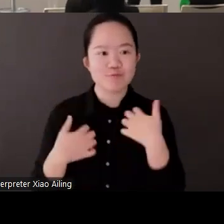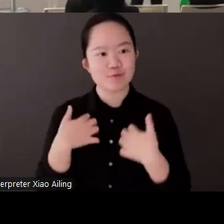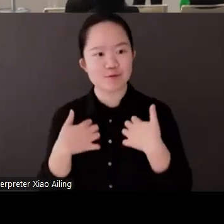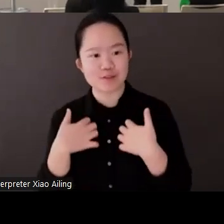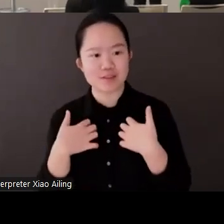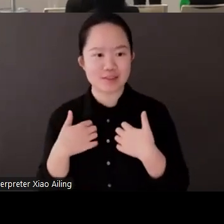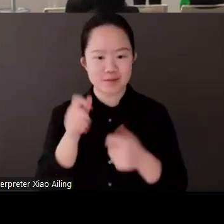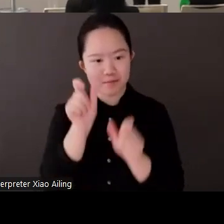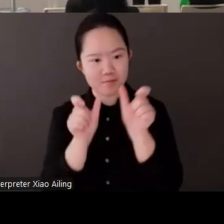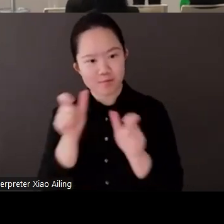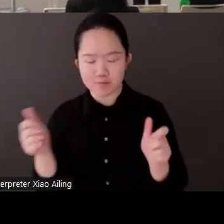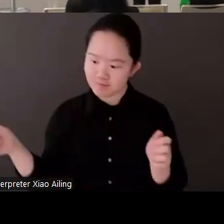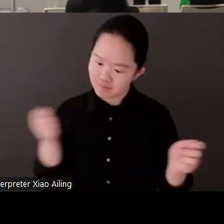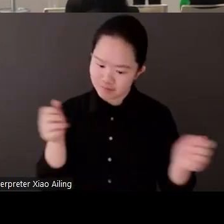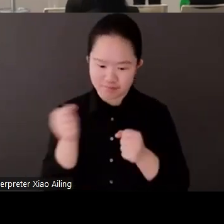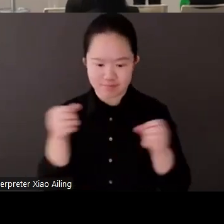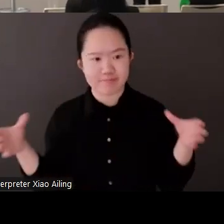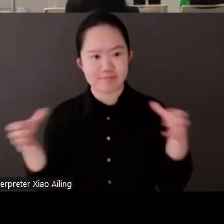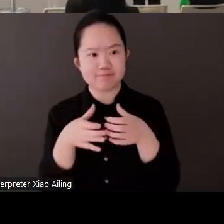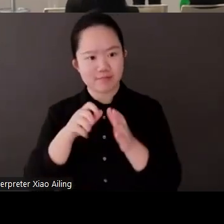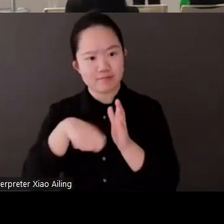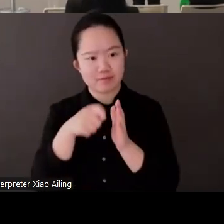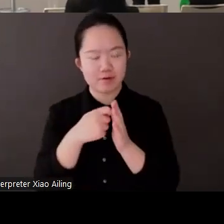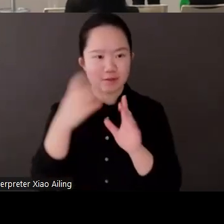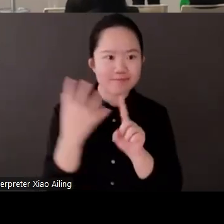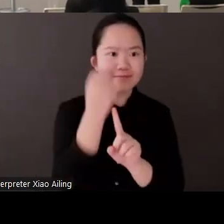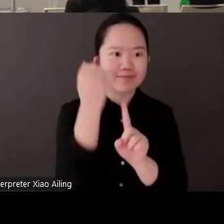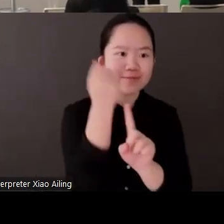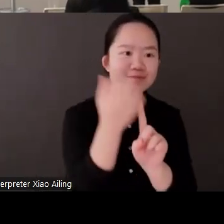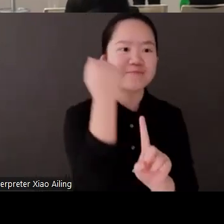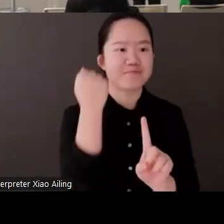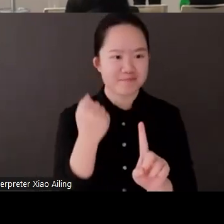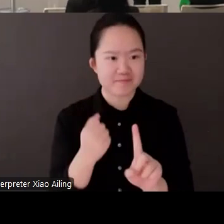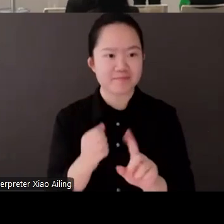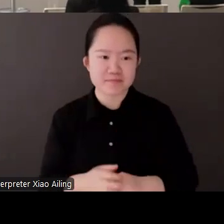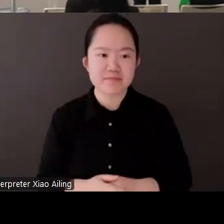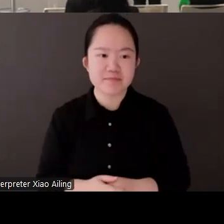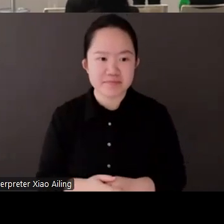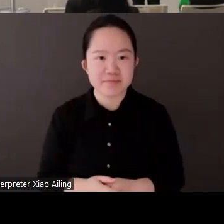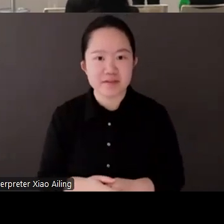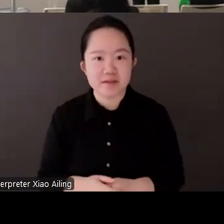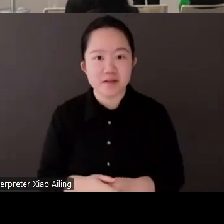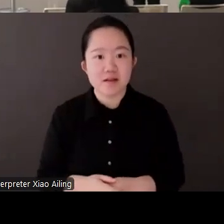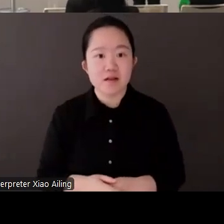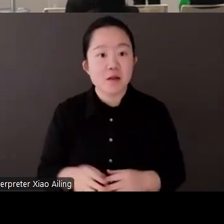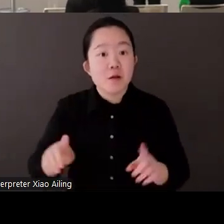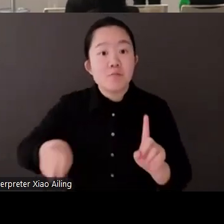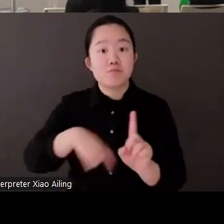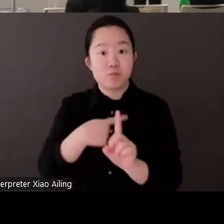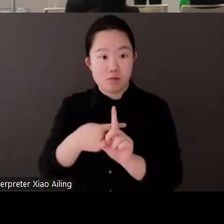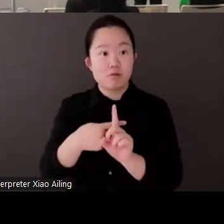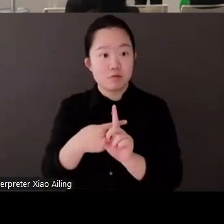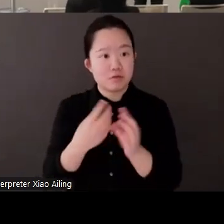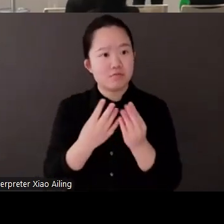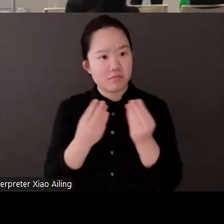seen that a lot of procurements around the Nordic countries actually require certified people